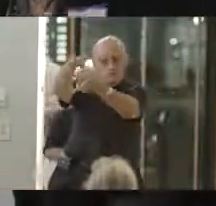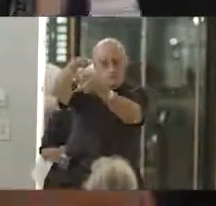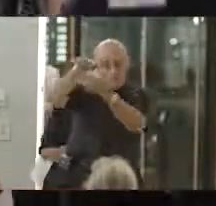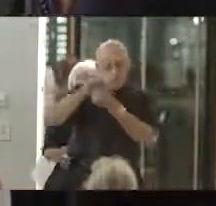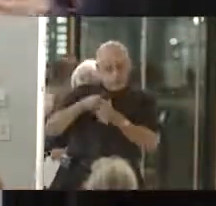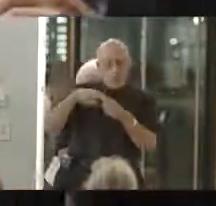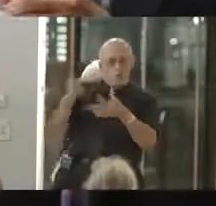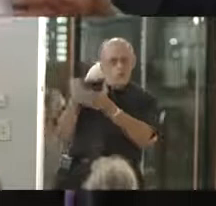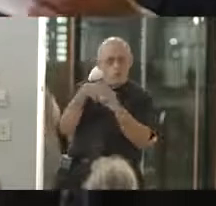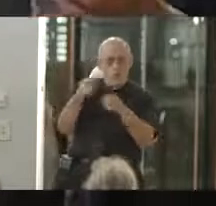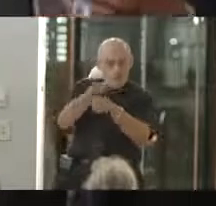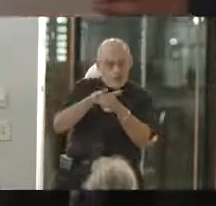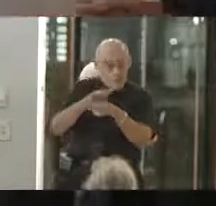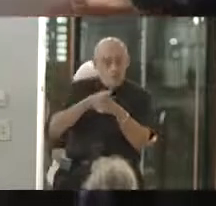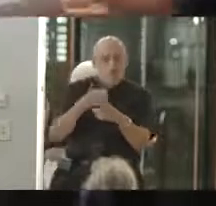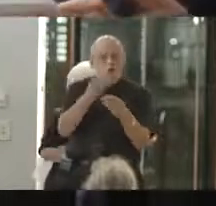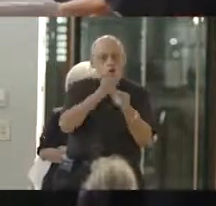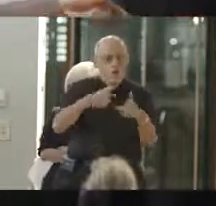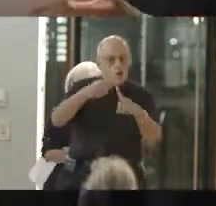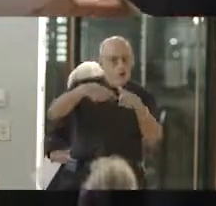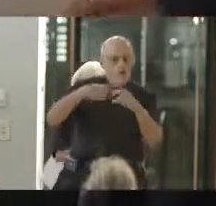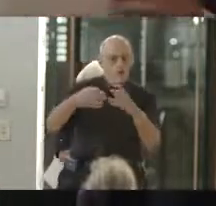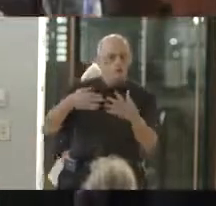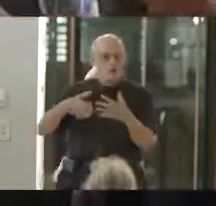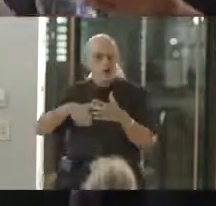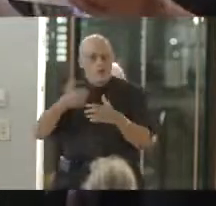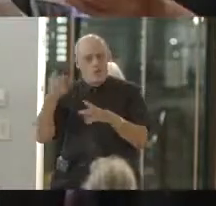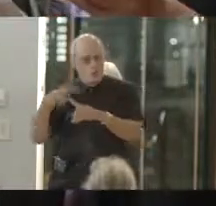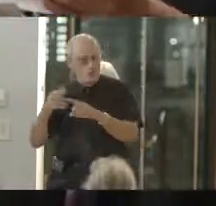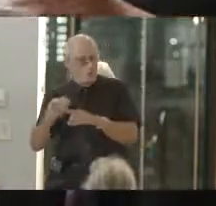we collect from the neighborhood, both ground rent and pilot, and so